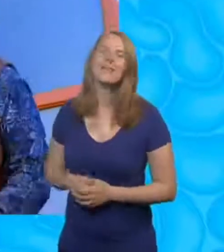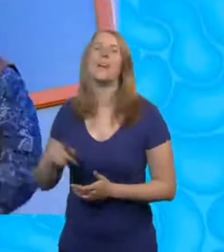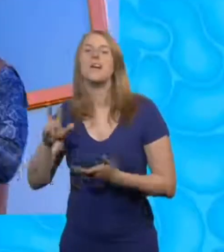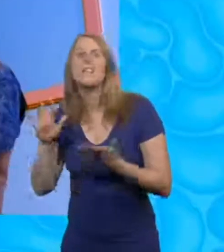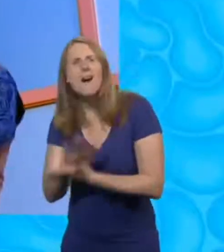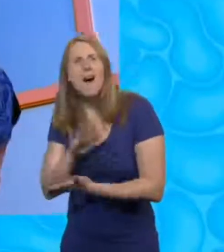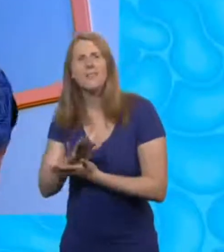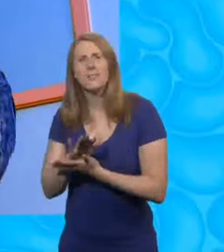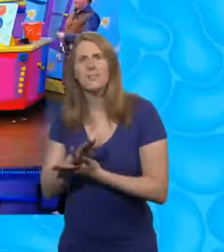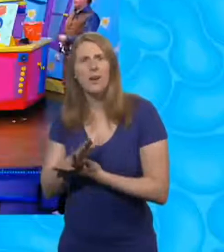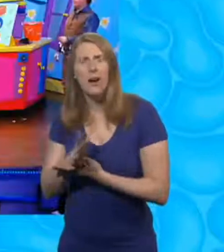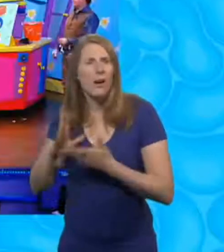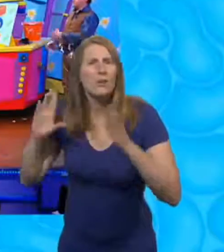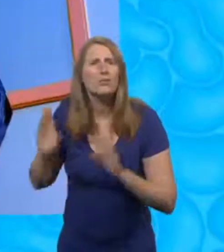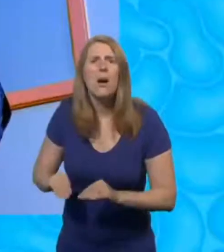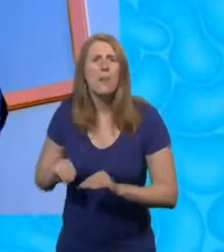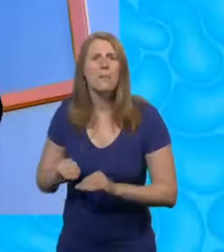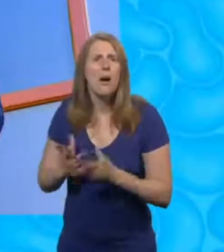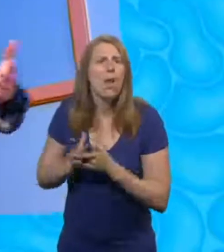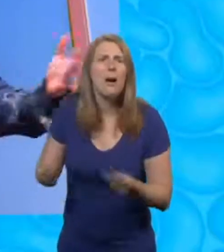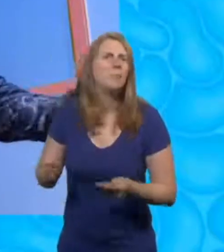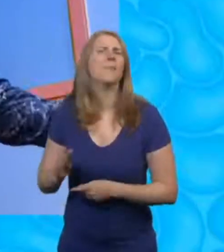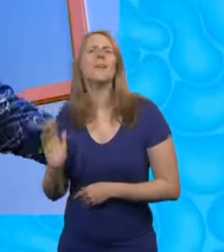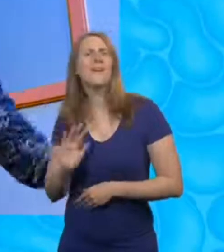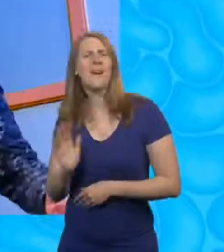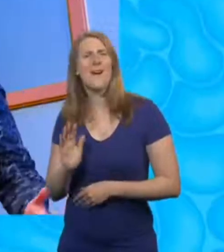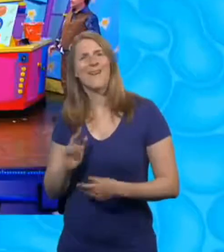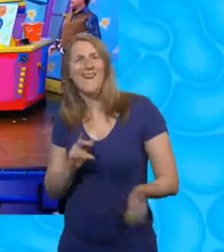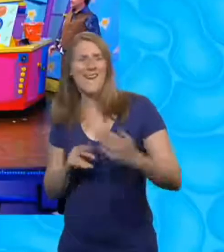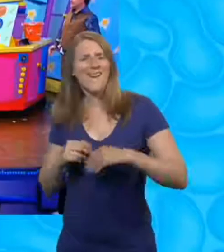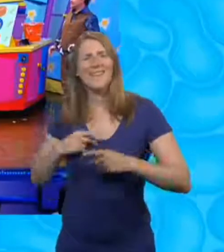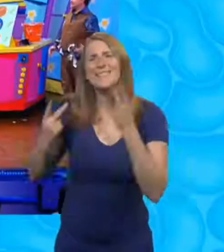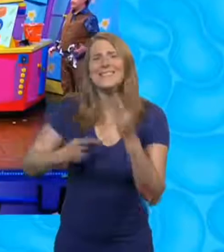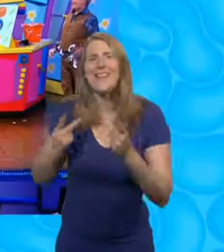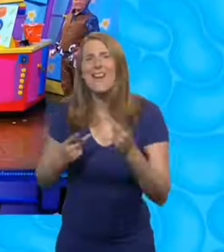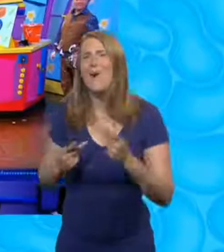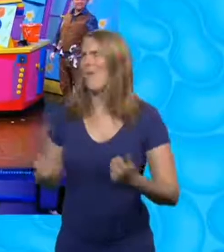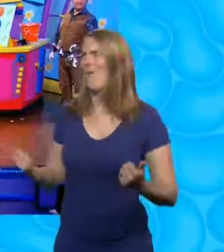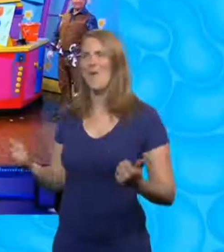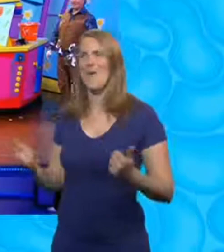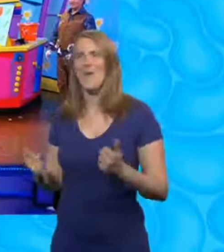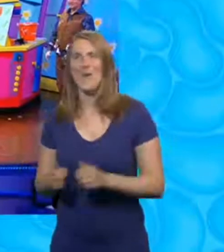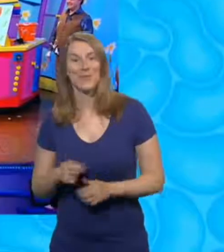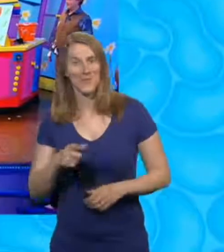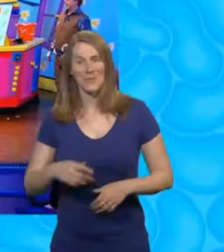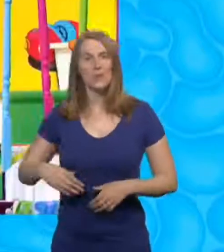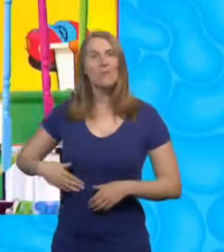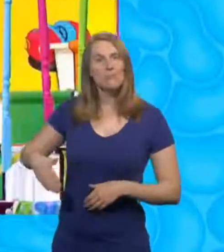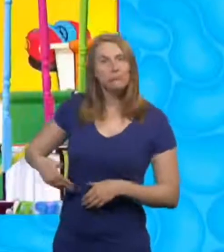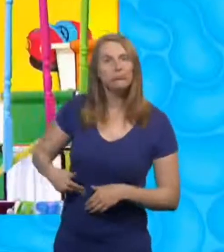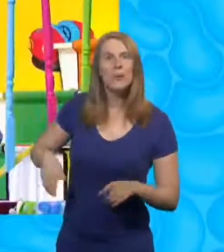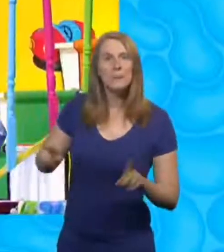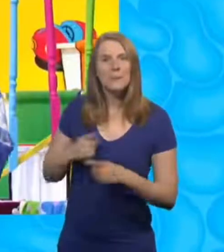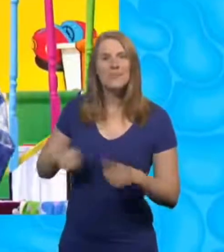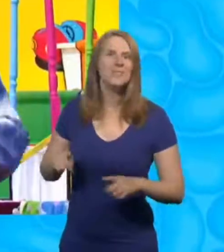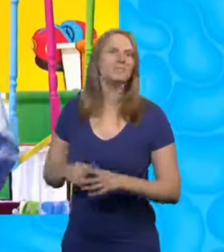fun doesn't have to stop here, Dakota. Would you like to stay and sing a song with us? Oh, I'd love to! Hit it, Robert! Oh, hitting